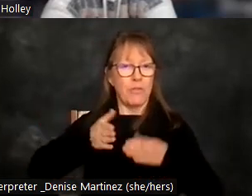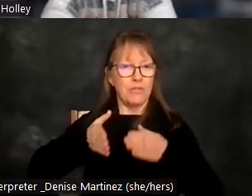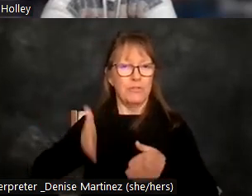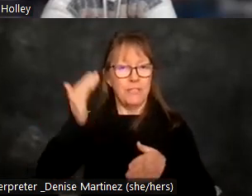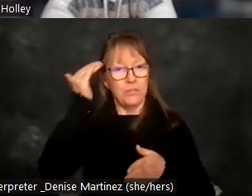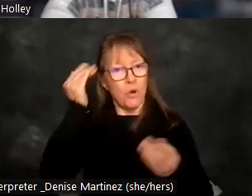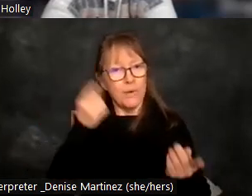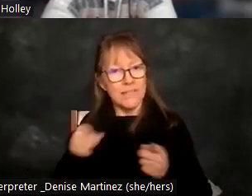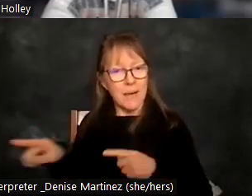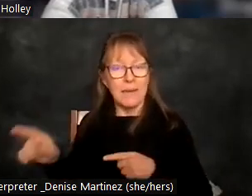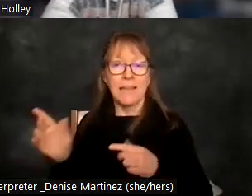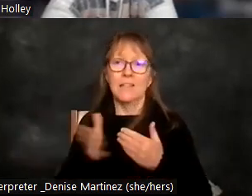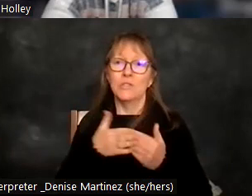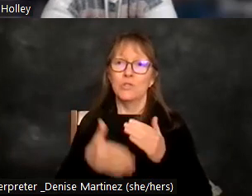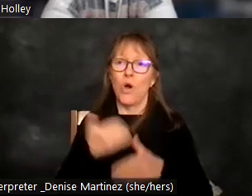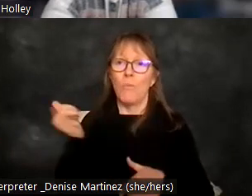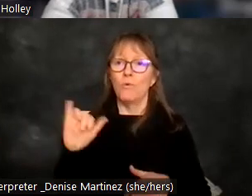know, it's almost as if